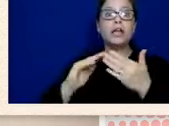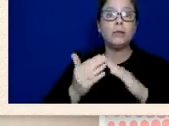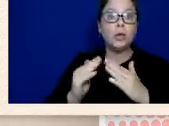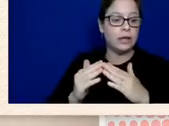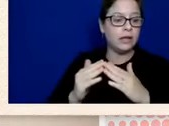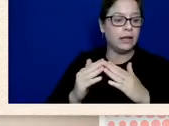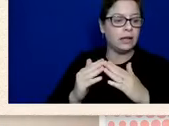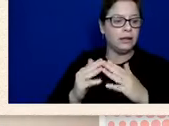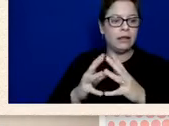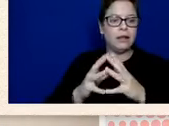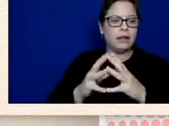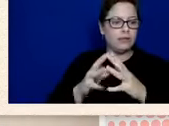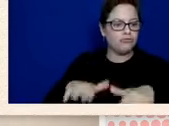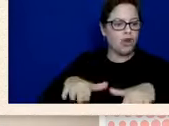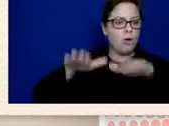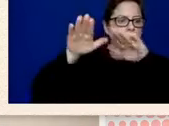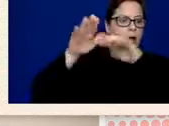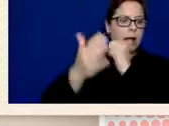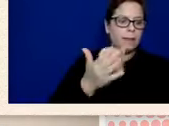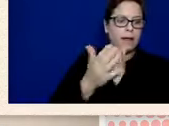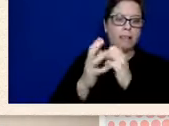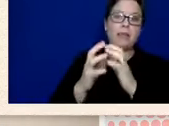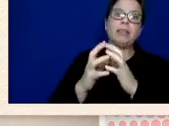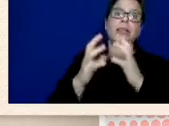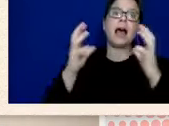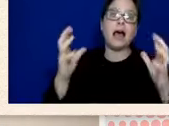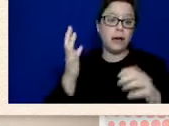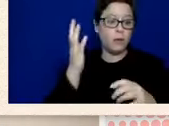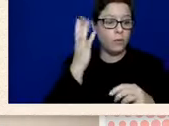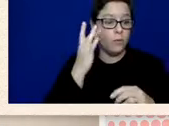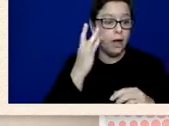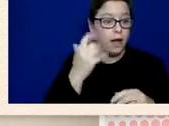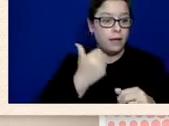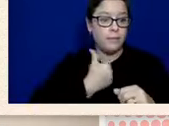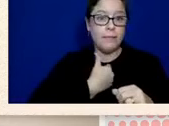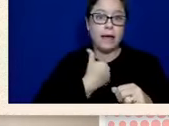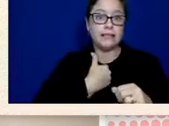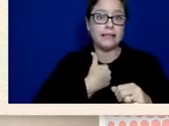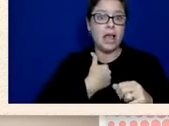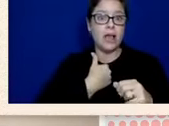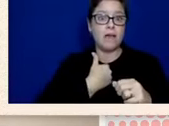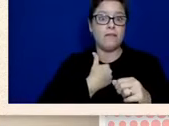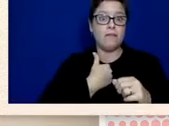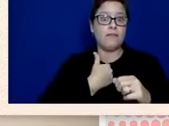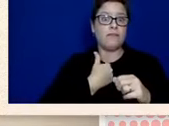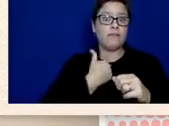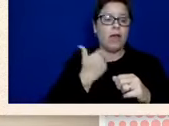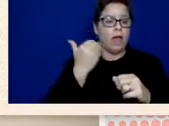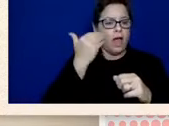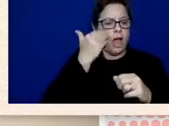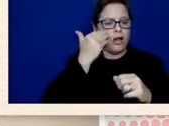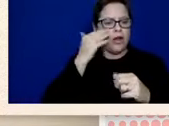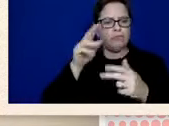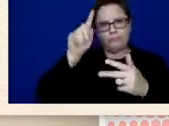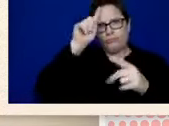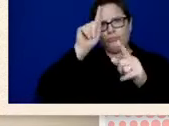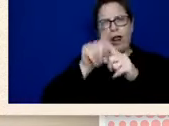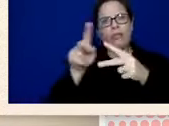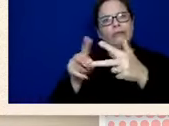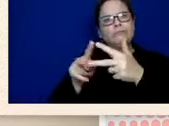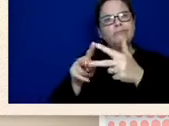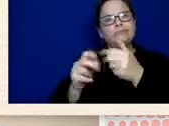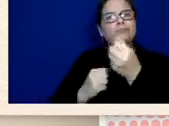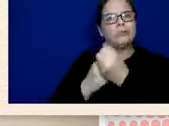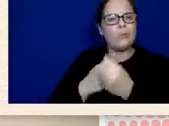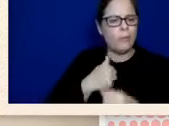up because I just knew that they would be there for me. However,